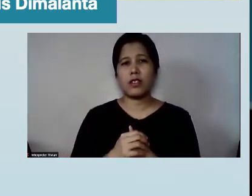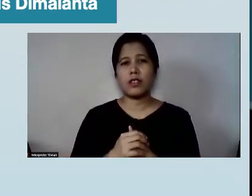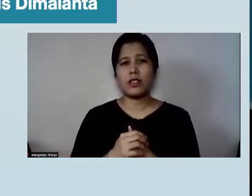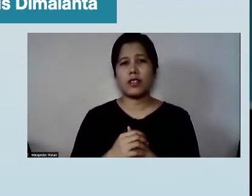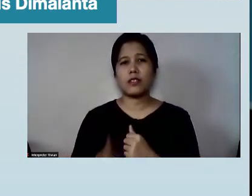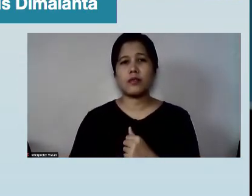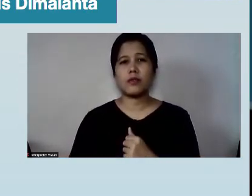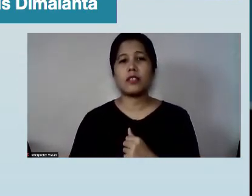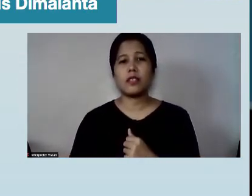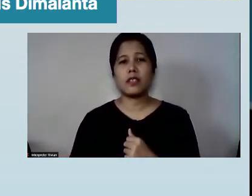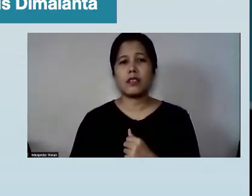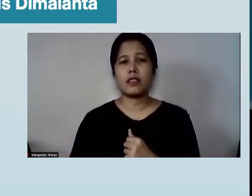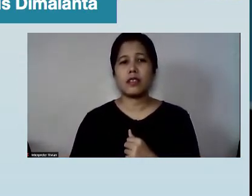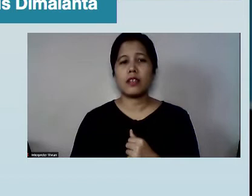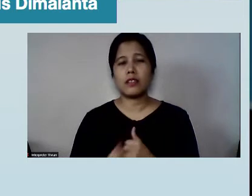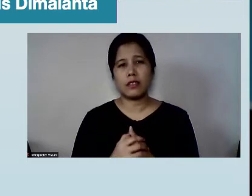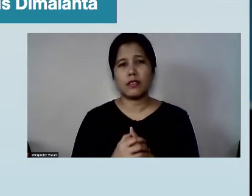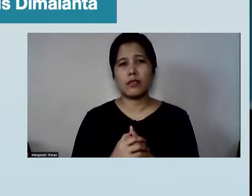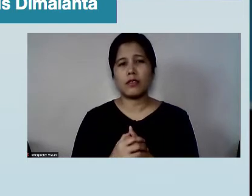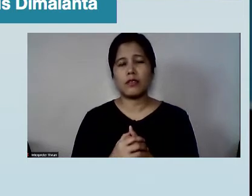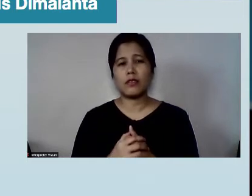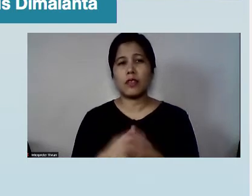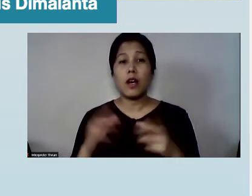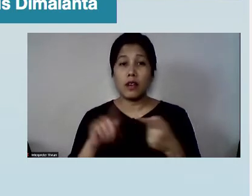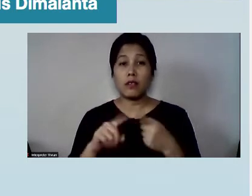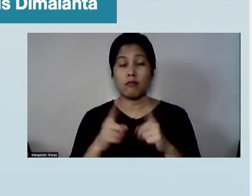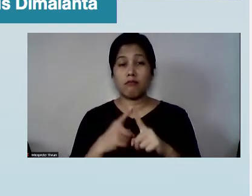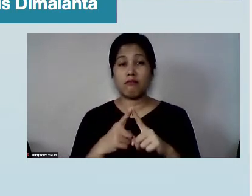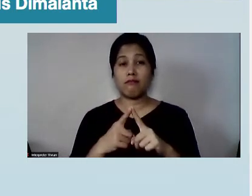to explain peer rejection.